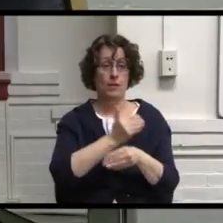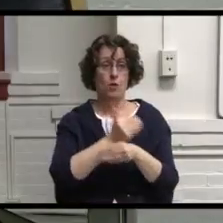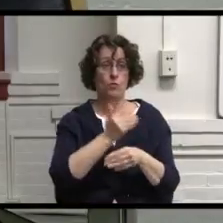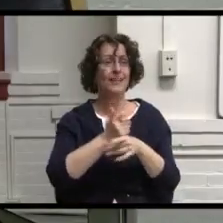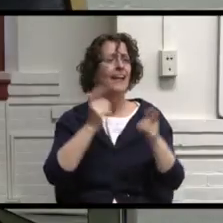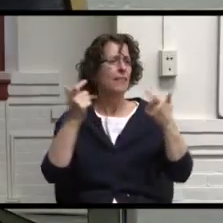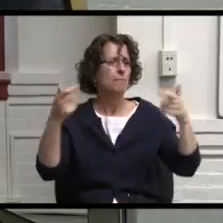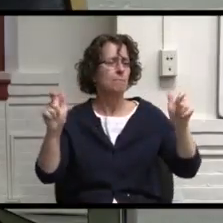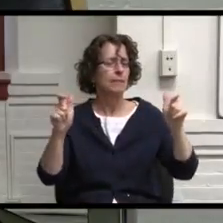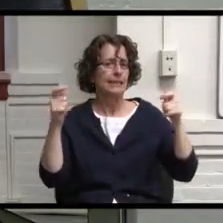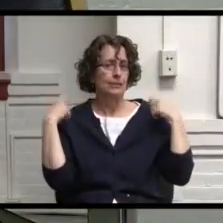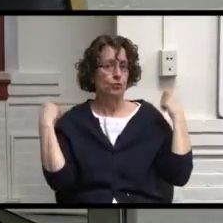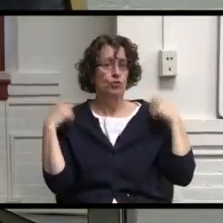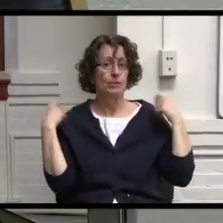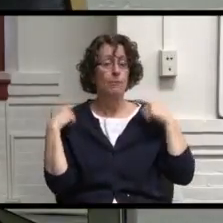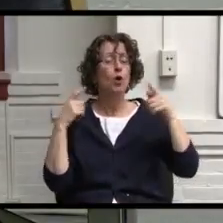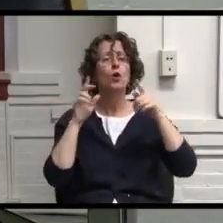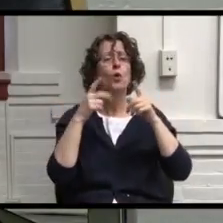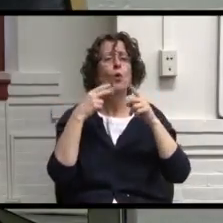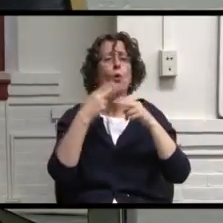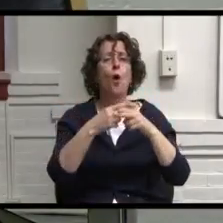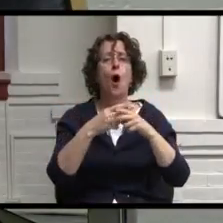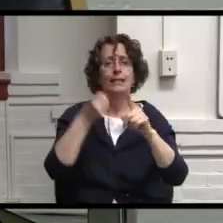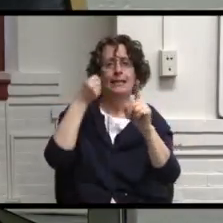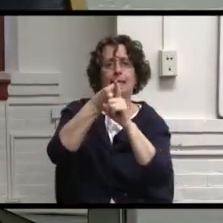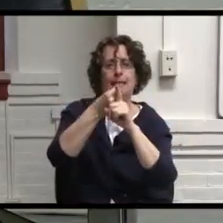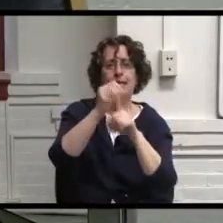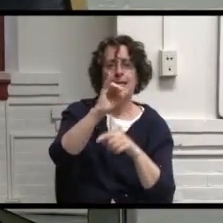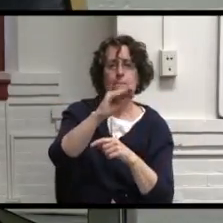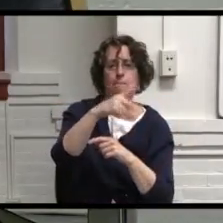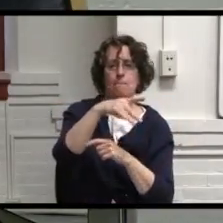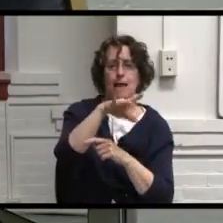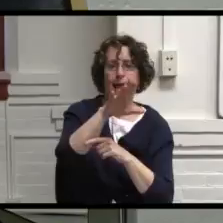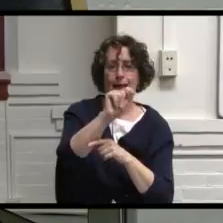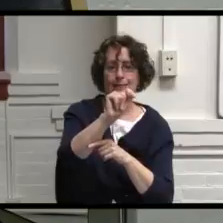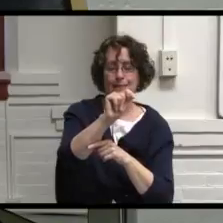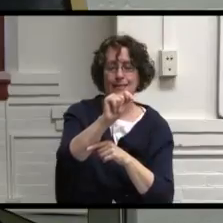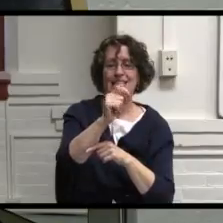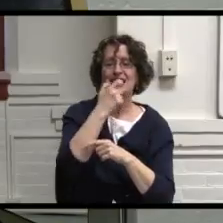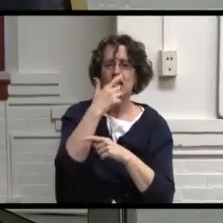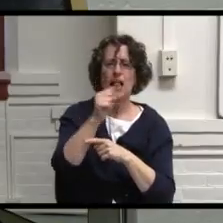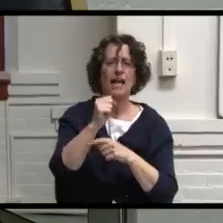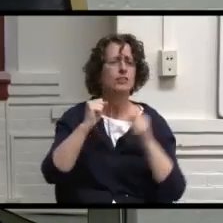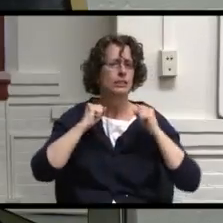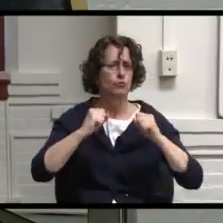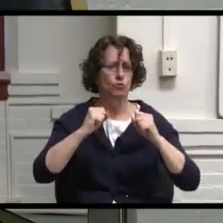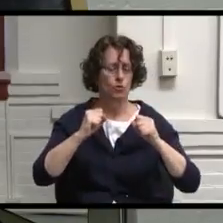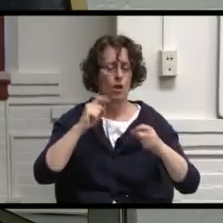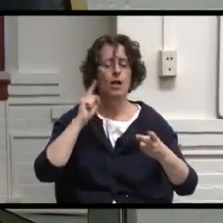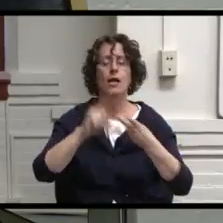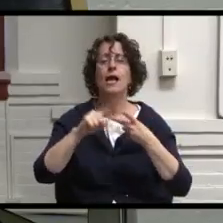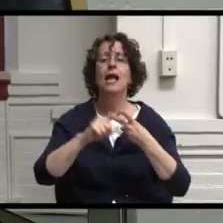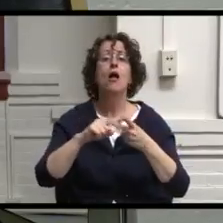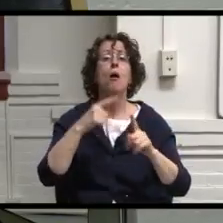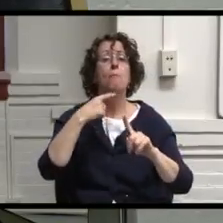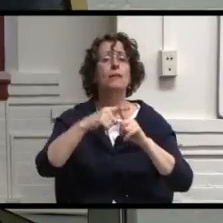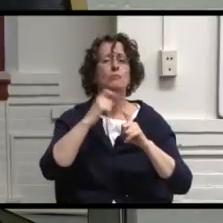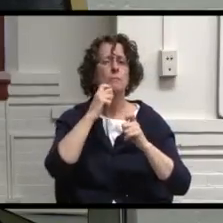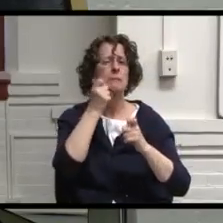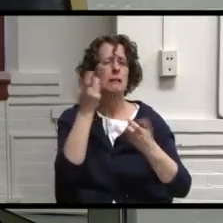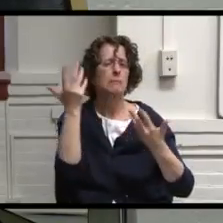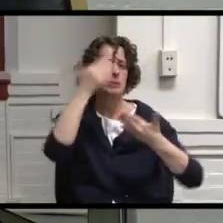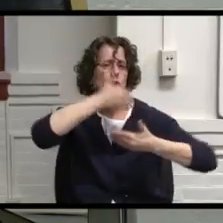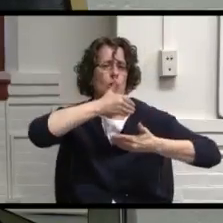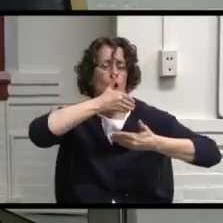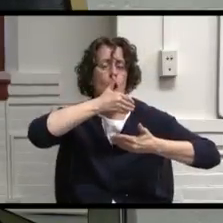gym, that will be impact glass, and it's going to be gray tinted. We have a lot of programs that take place during the day. Our